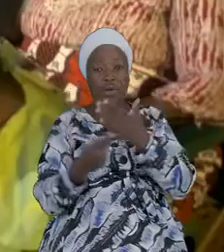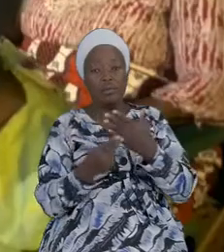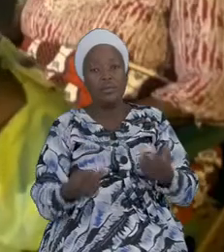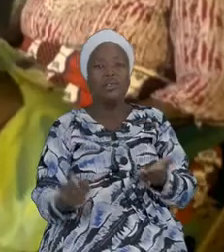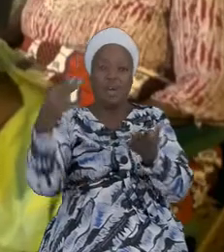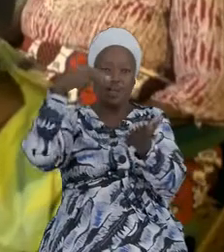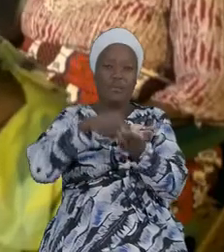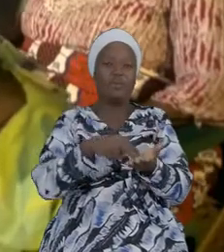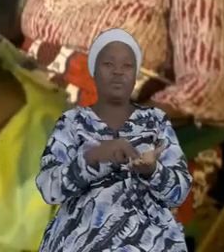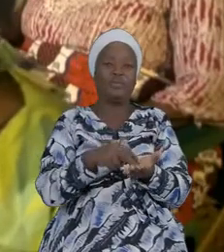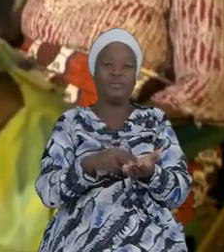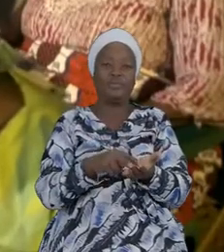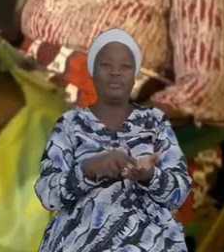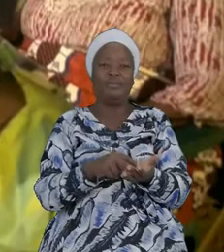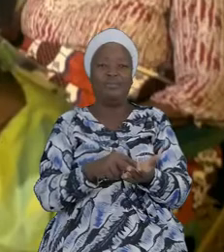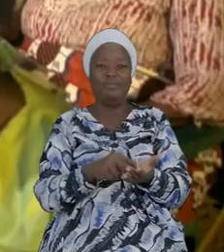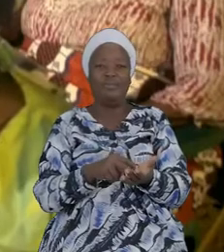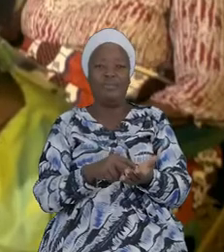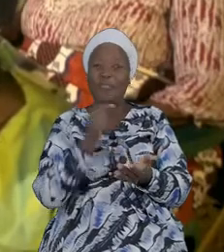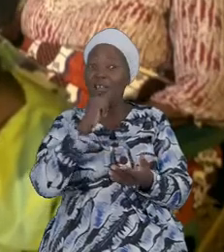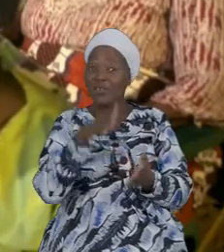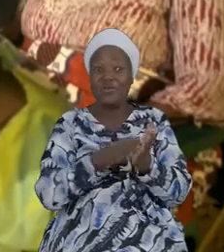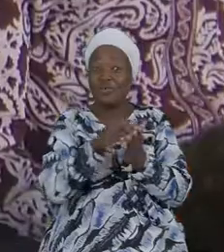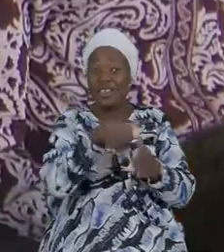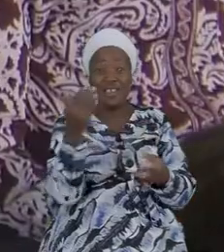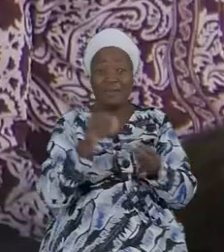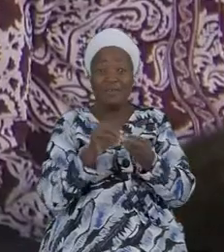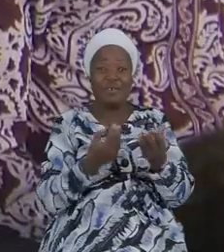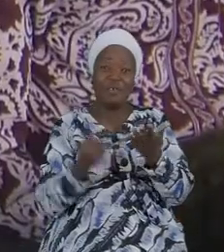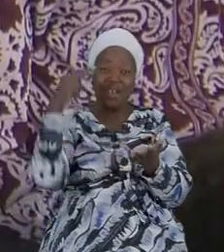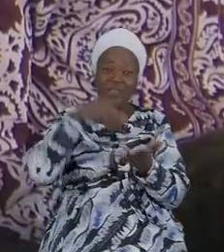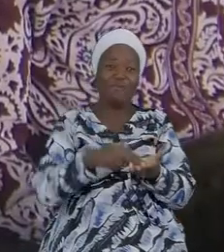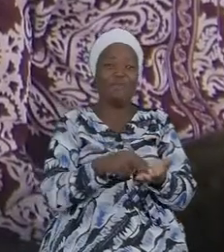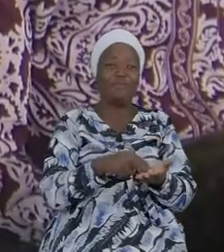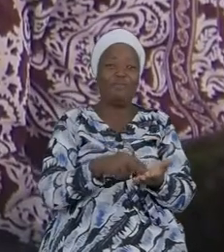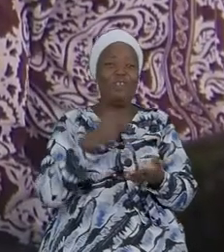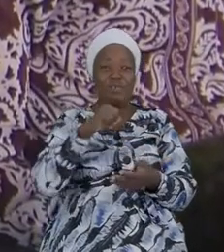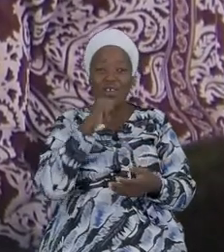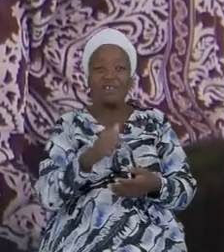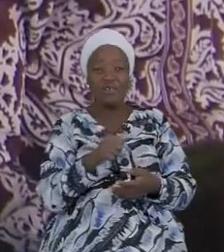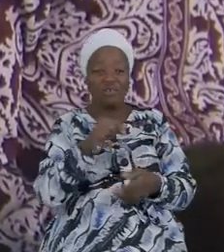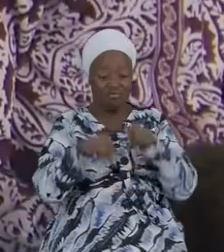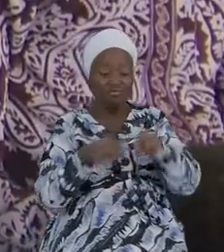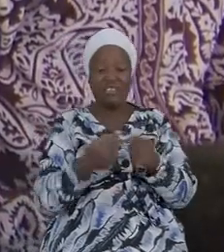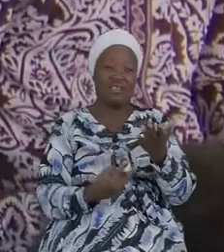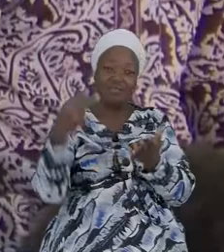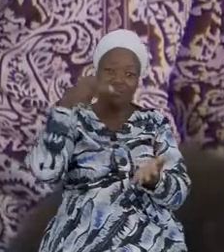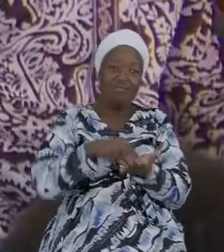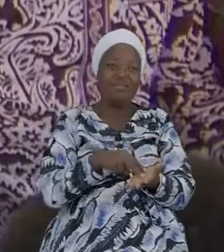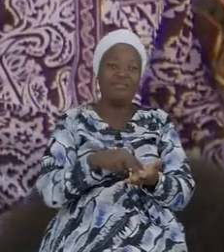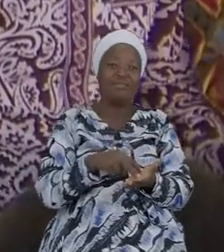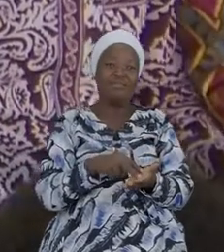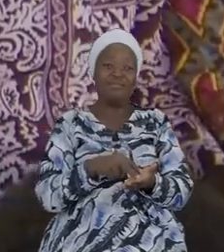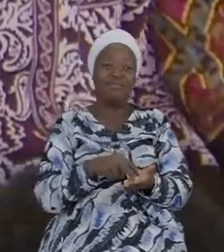rise up. You are not weak anymore, rise up. You are not impotent anymore, rise